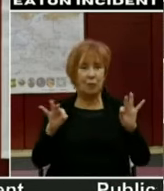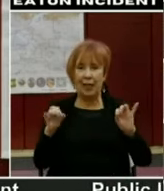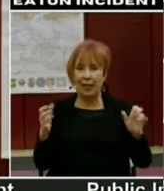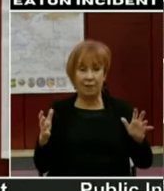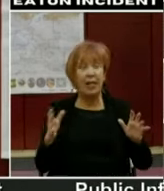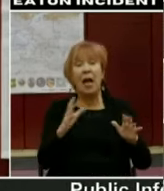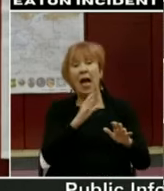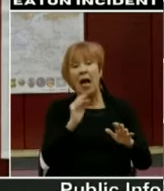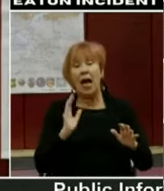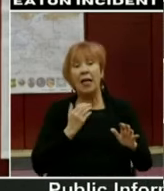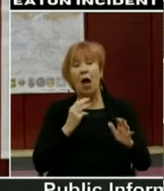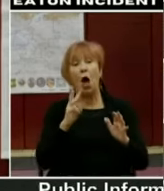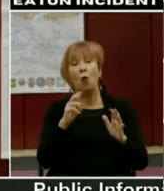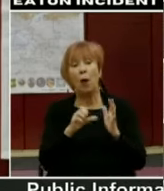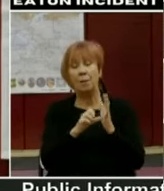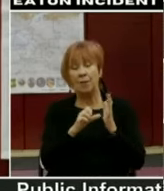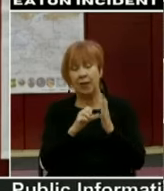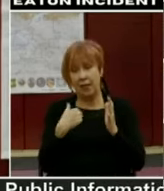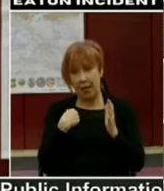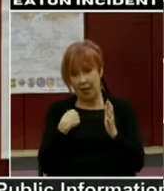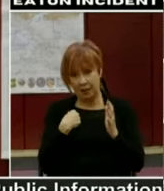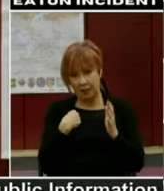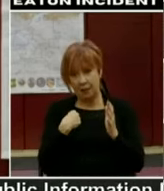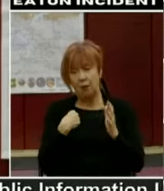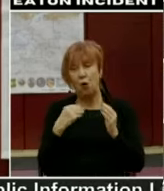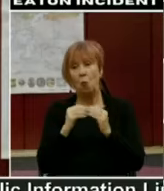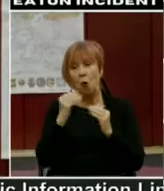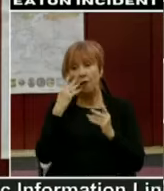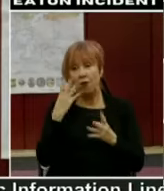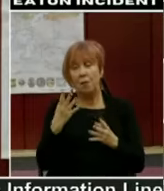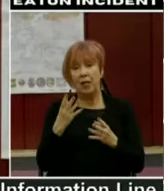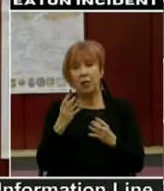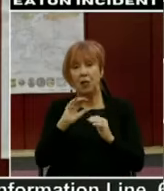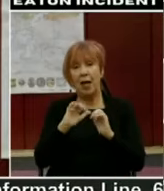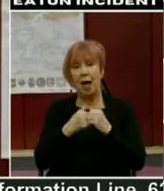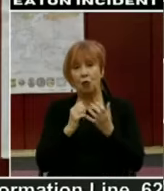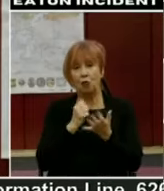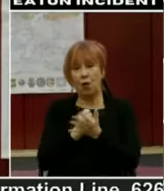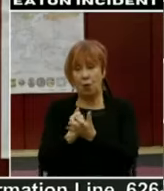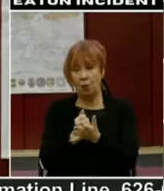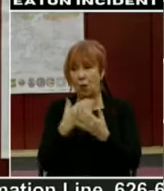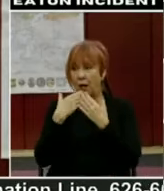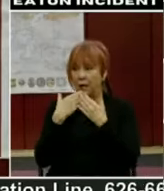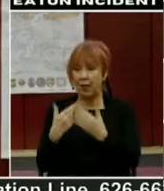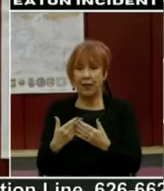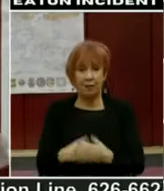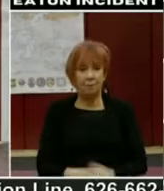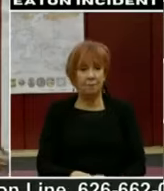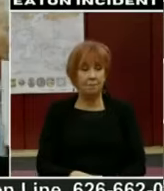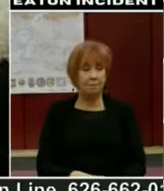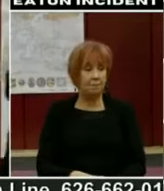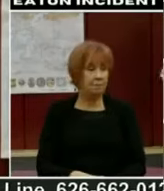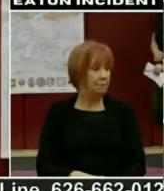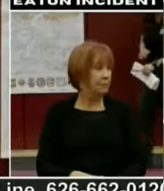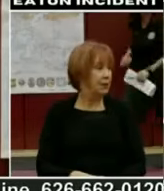really figure out with you how we can be more helpful in the months that are to come. Thank you.